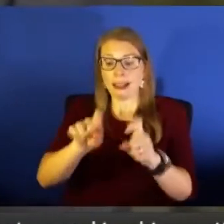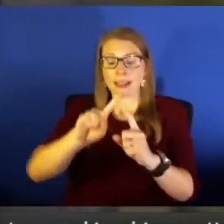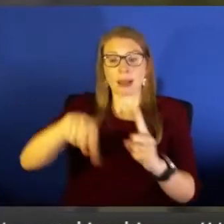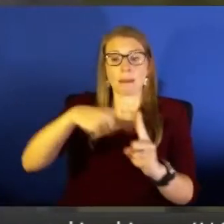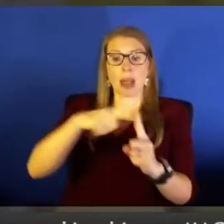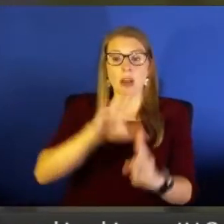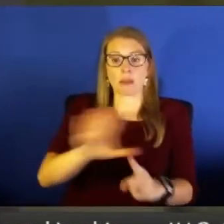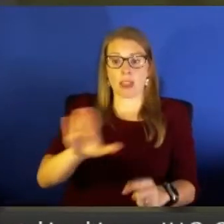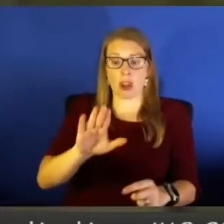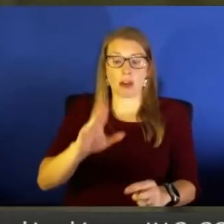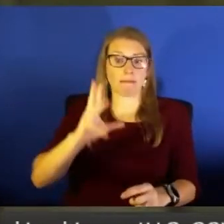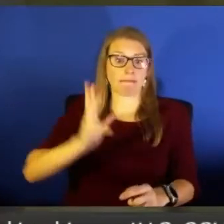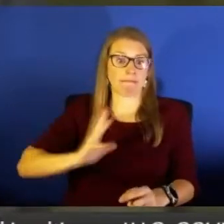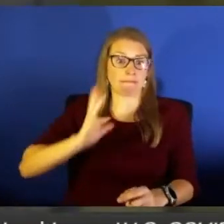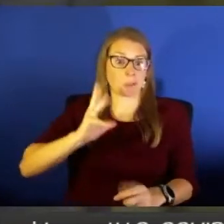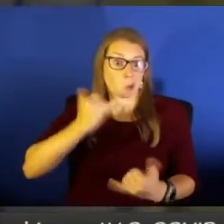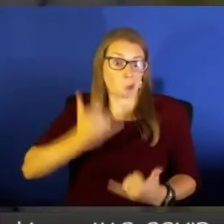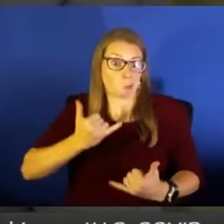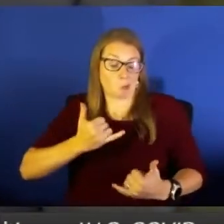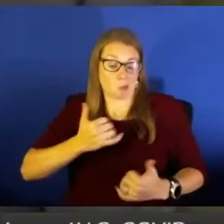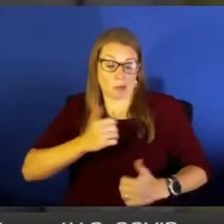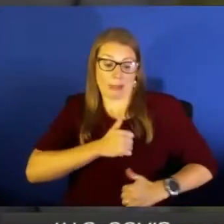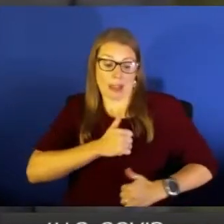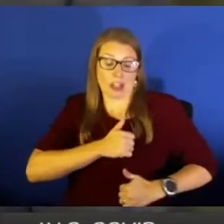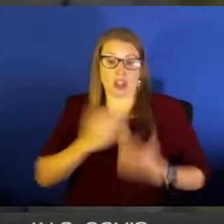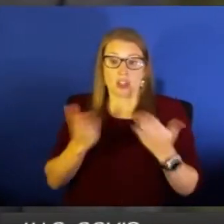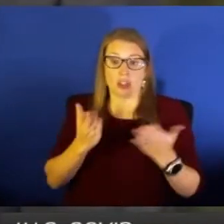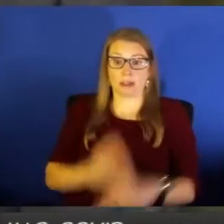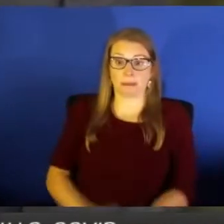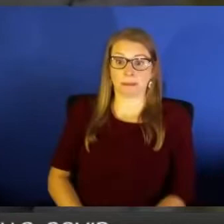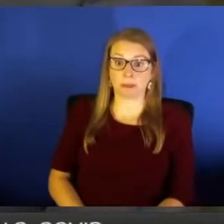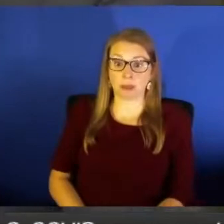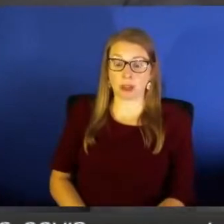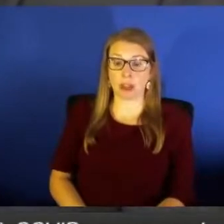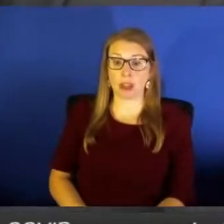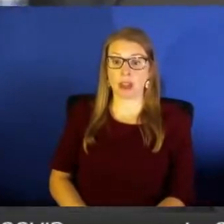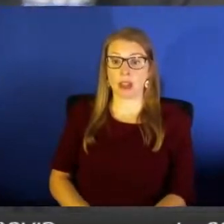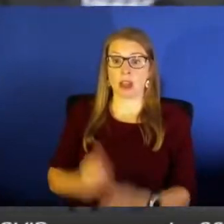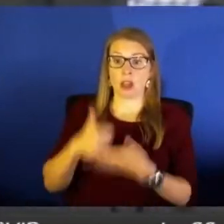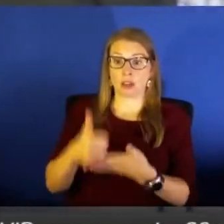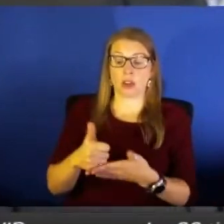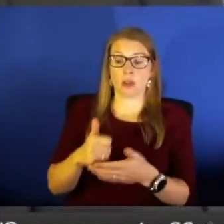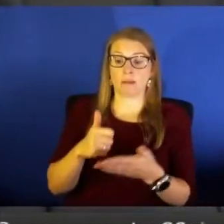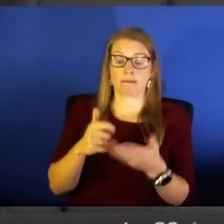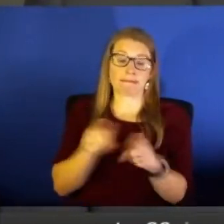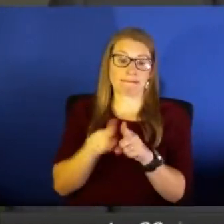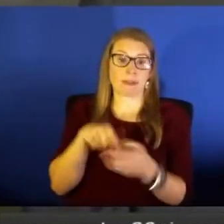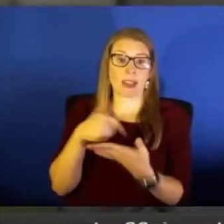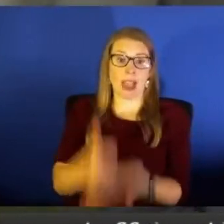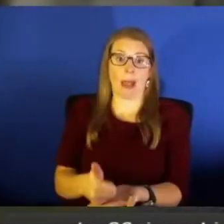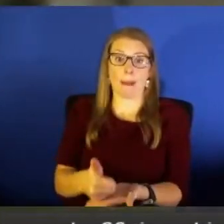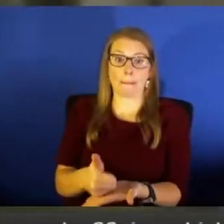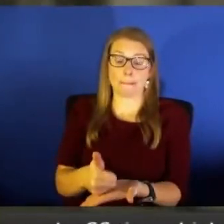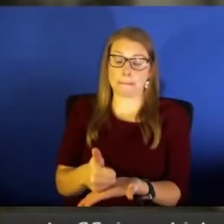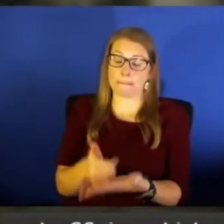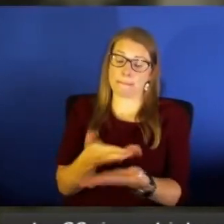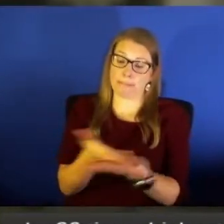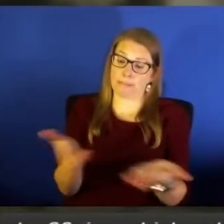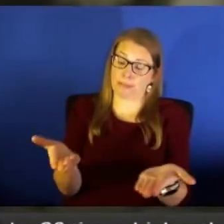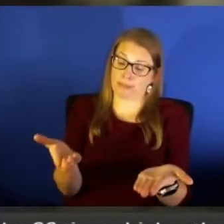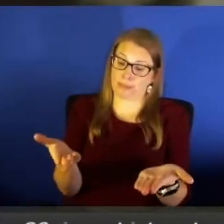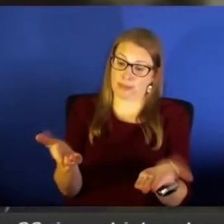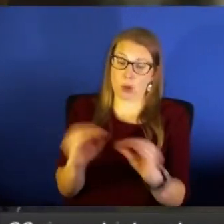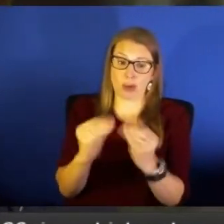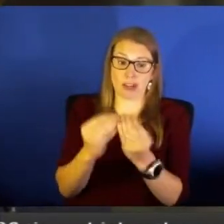know that there's lots of resources that are available to help them care for that population. the Battle Within. That is one of those Yeah, resources. yeah.